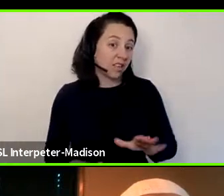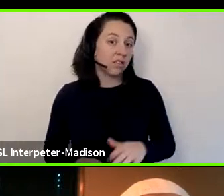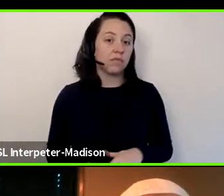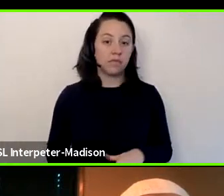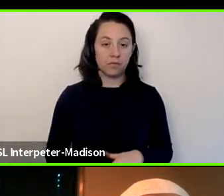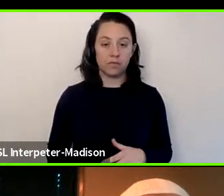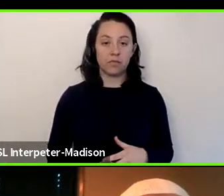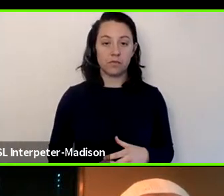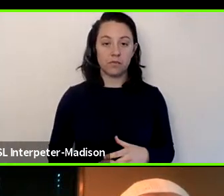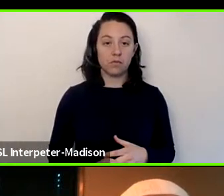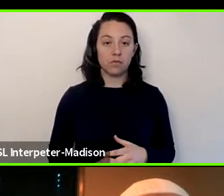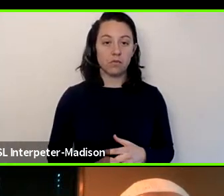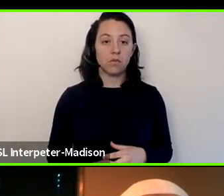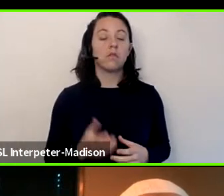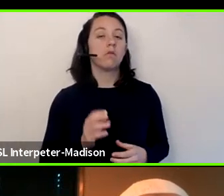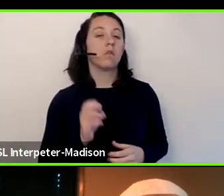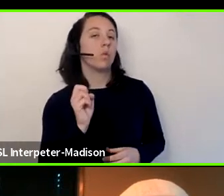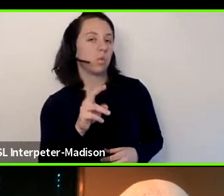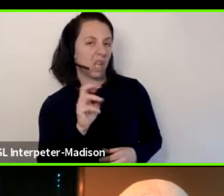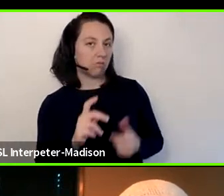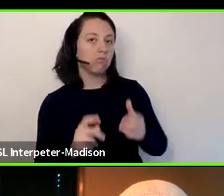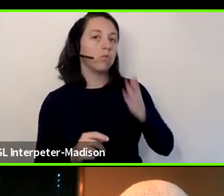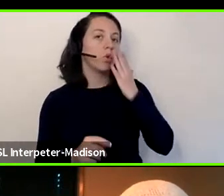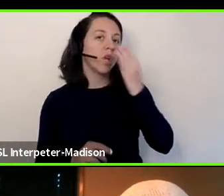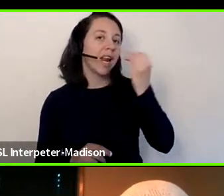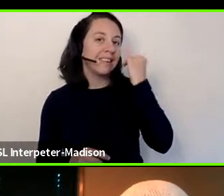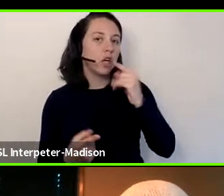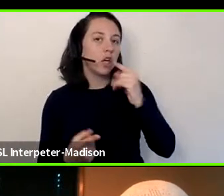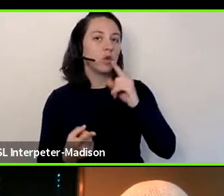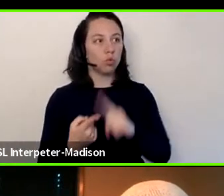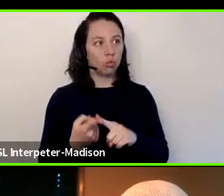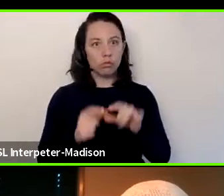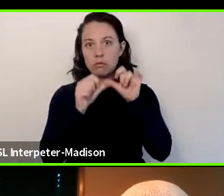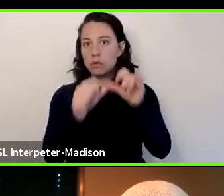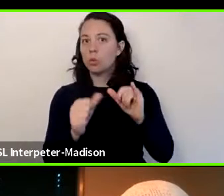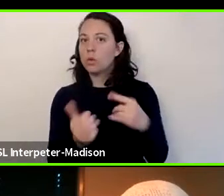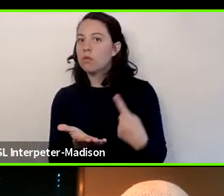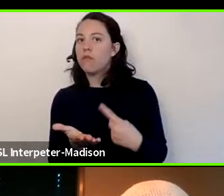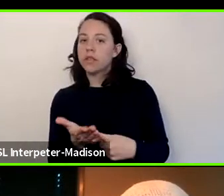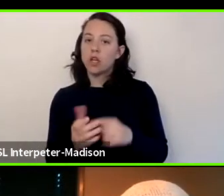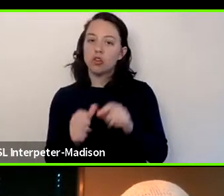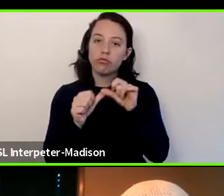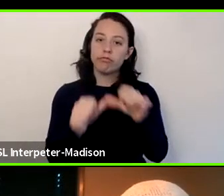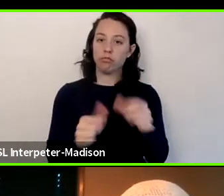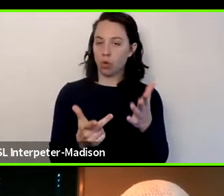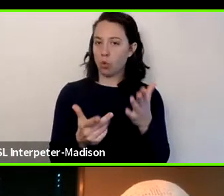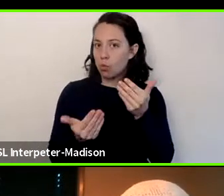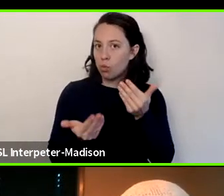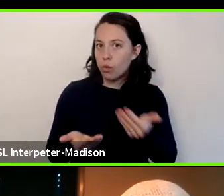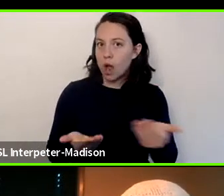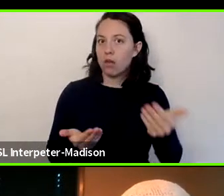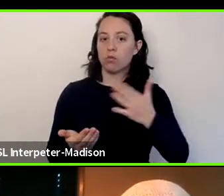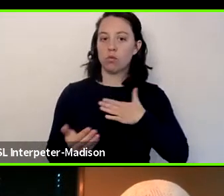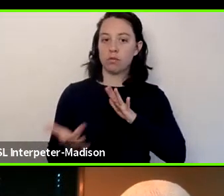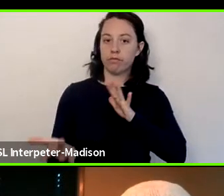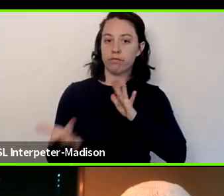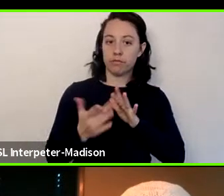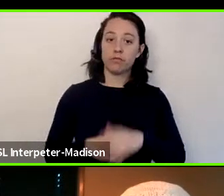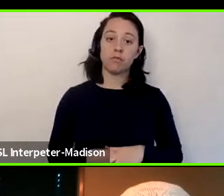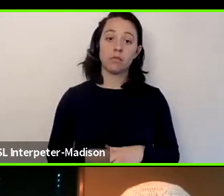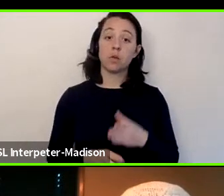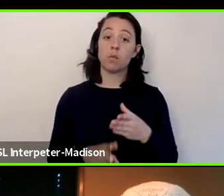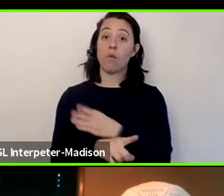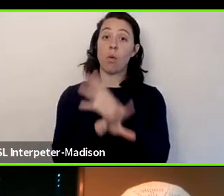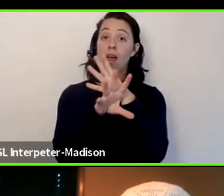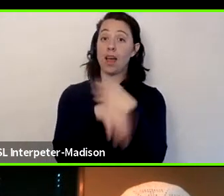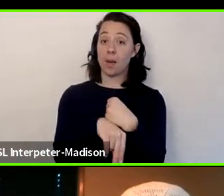Let's keep these lines of dialogue open. We welcome you all to do so. Before we leave though, I think let's